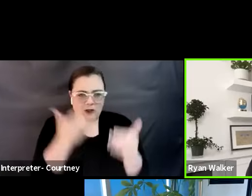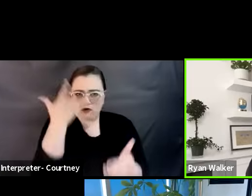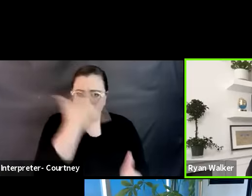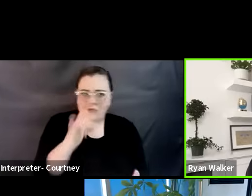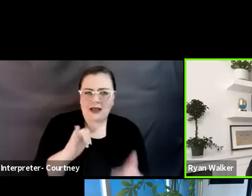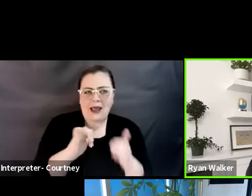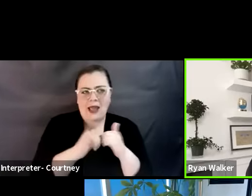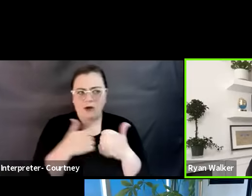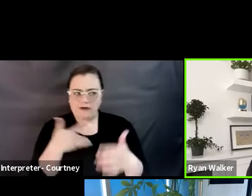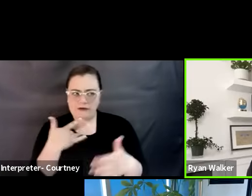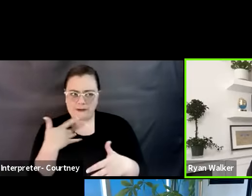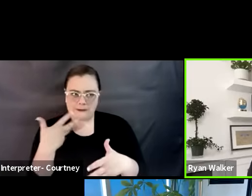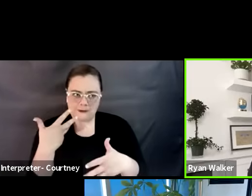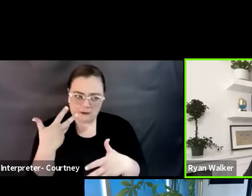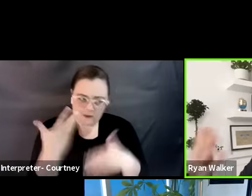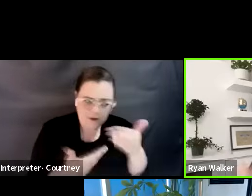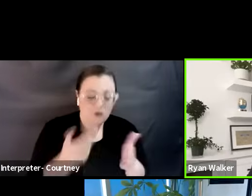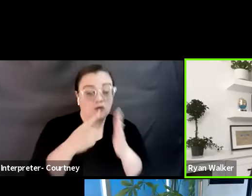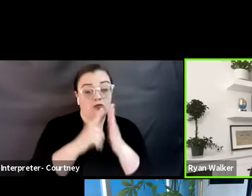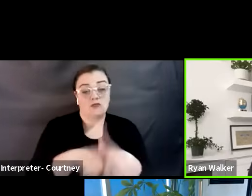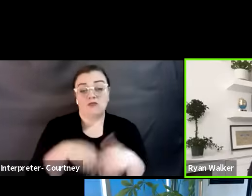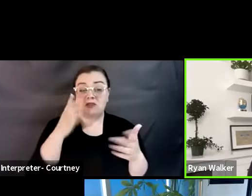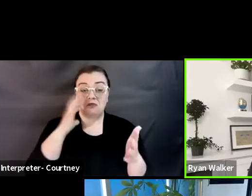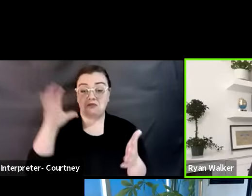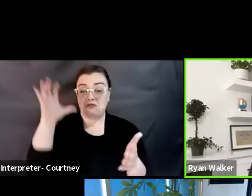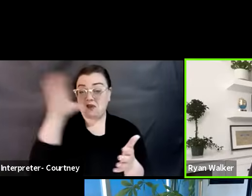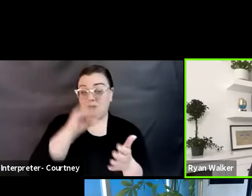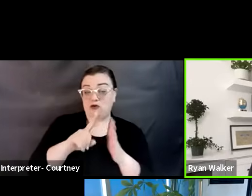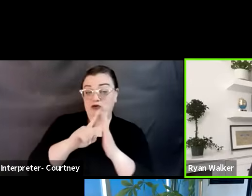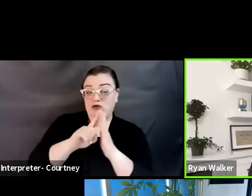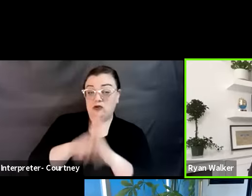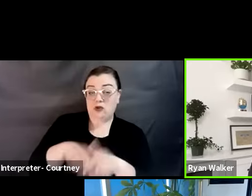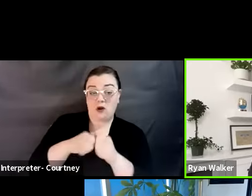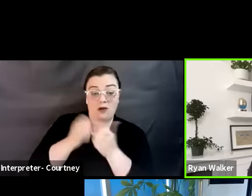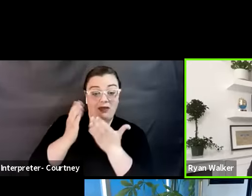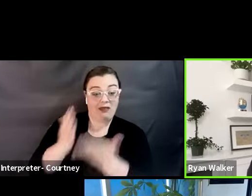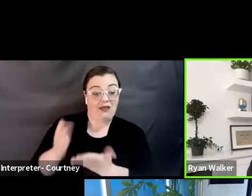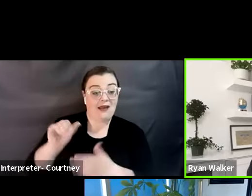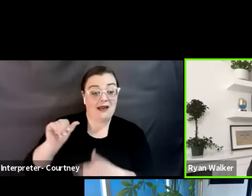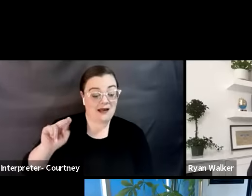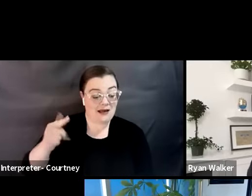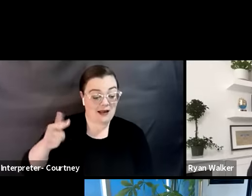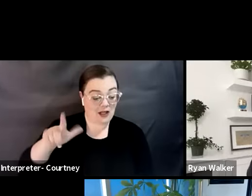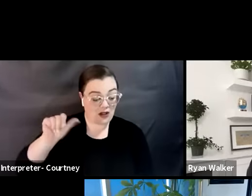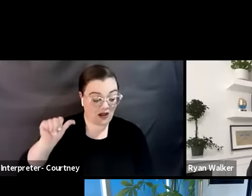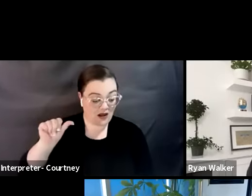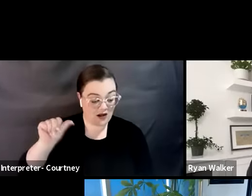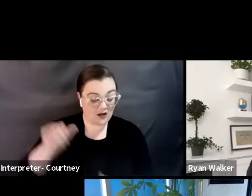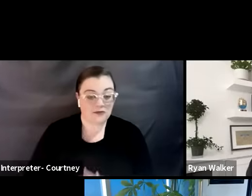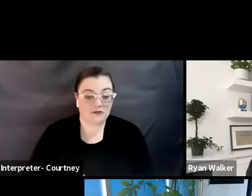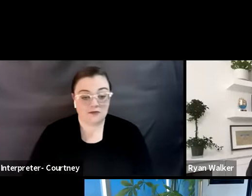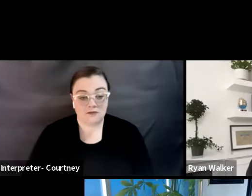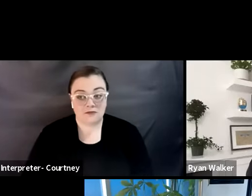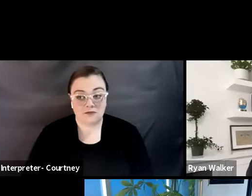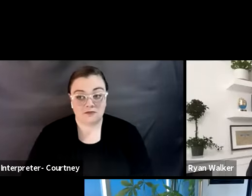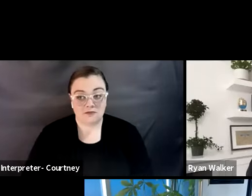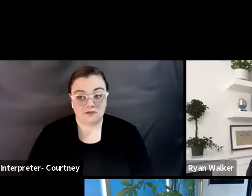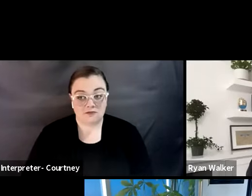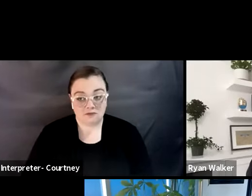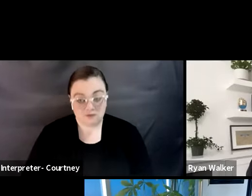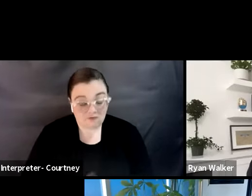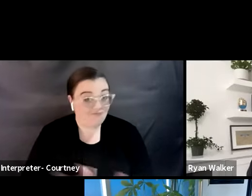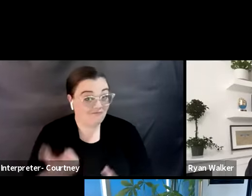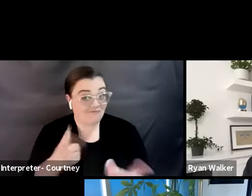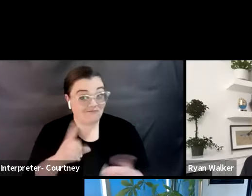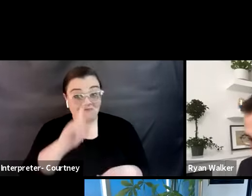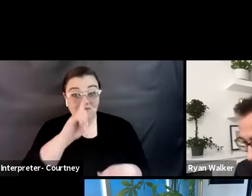And I think we can just start, Angela, and we'll just go from there. It can be very exciting. We like to be excited